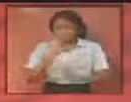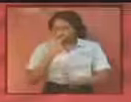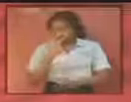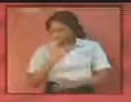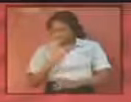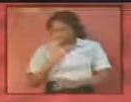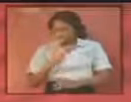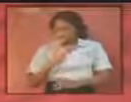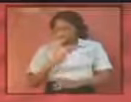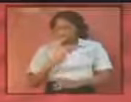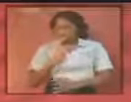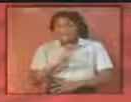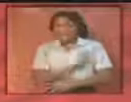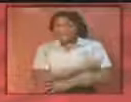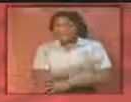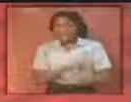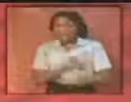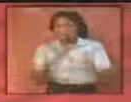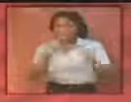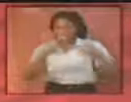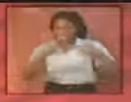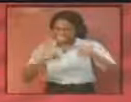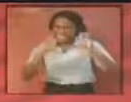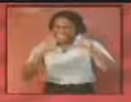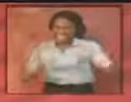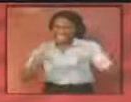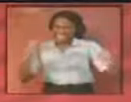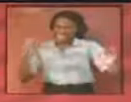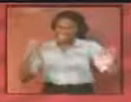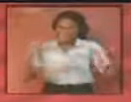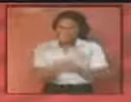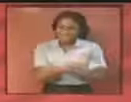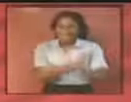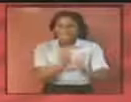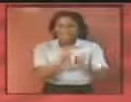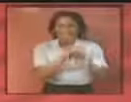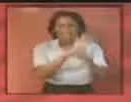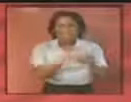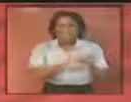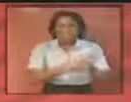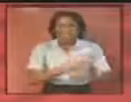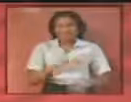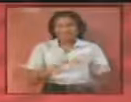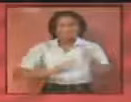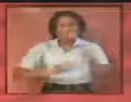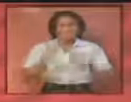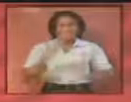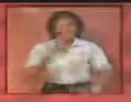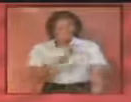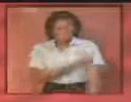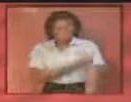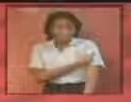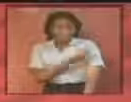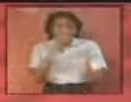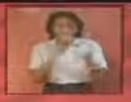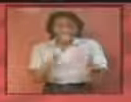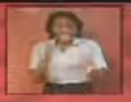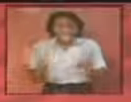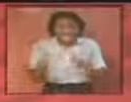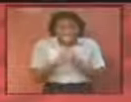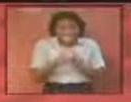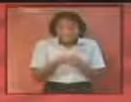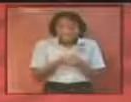remain extremely effective against severe disease, hospitalization, and death, even in the face of these